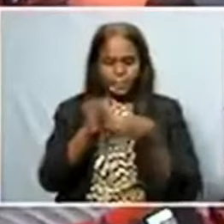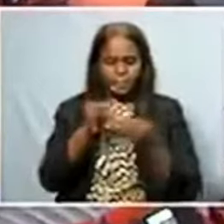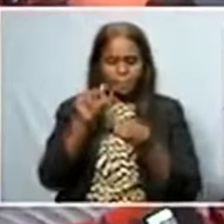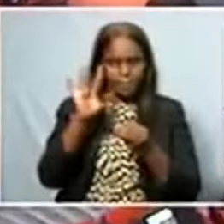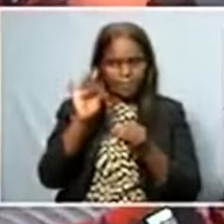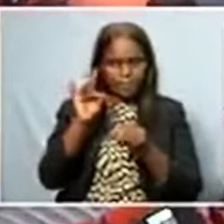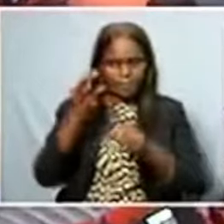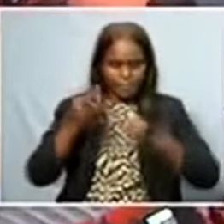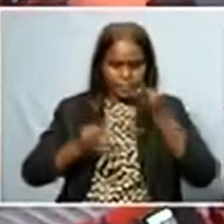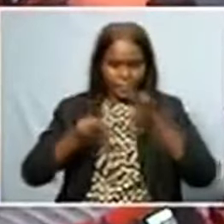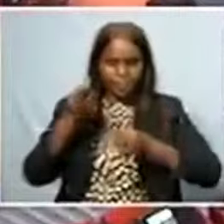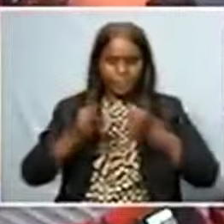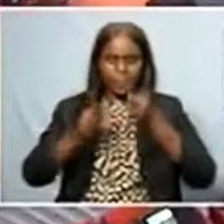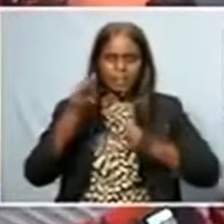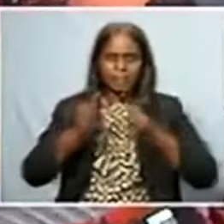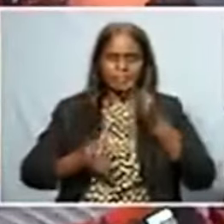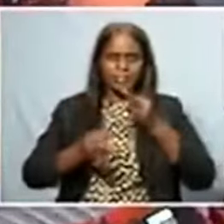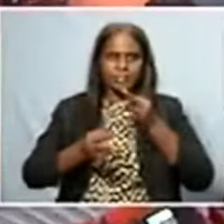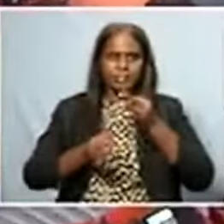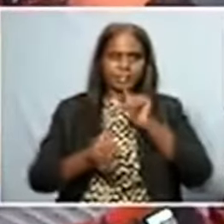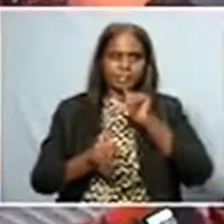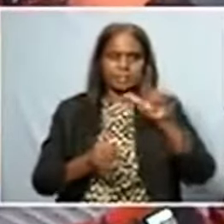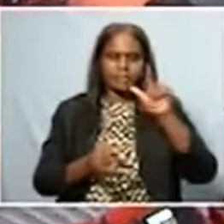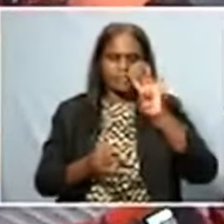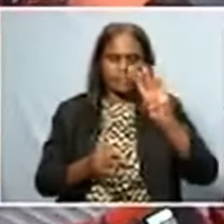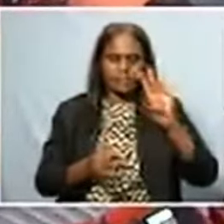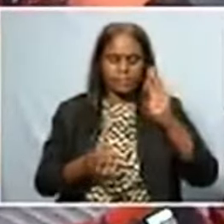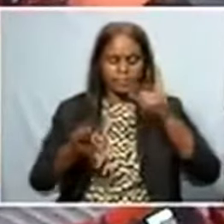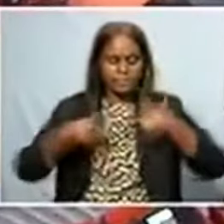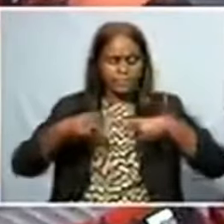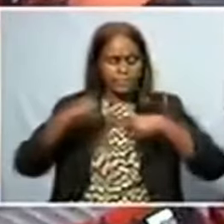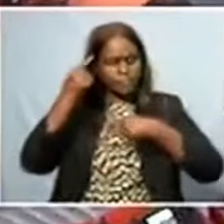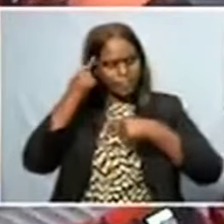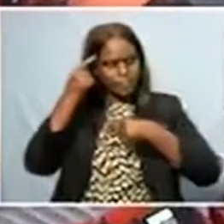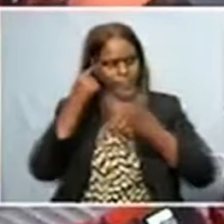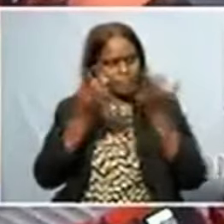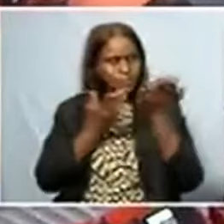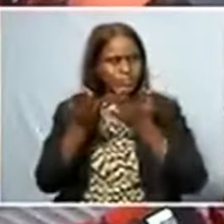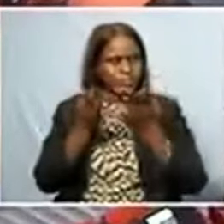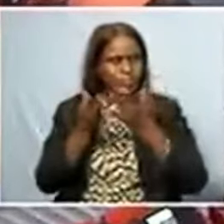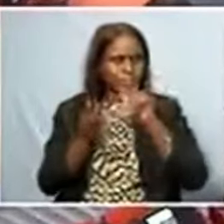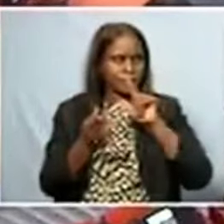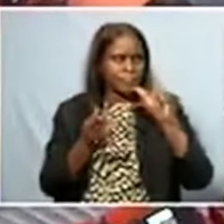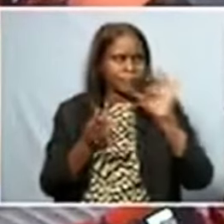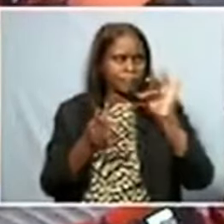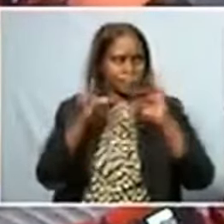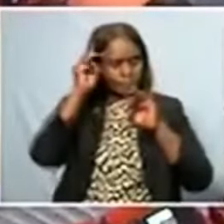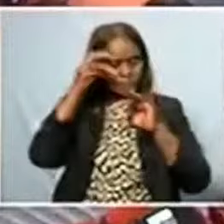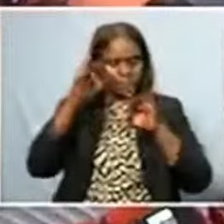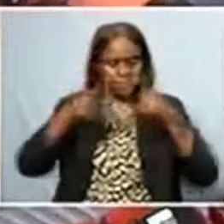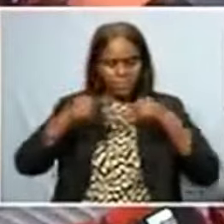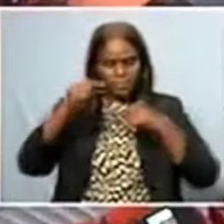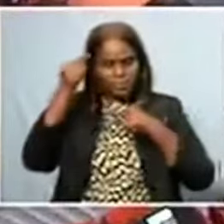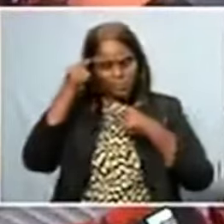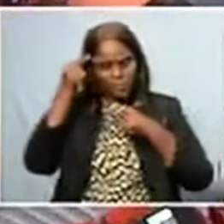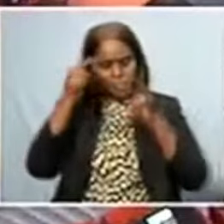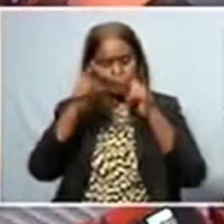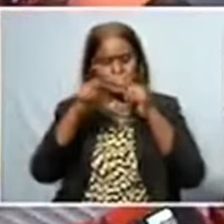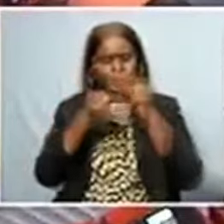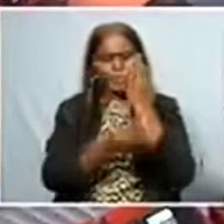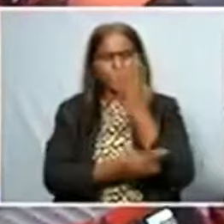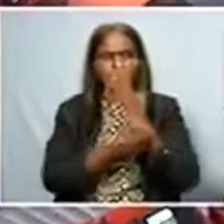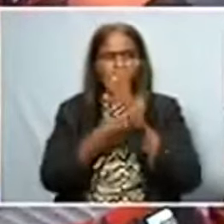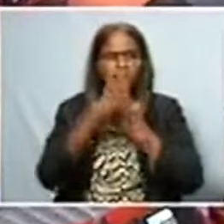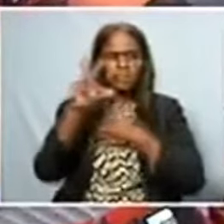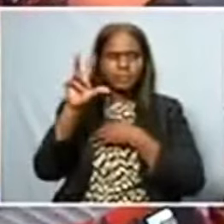18, Judiciary. Head 25, Local Government Service Commission. Head 29, Ministry of Local Government and Rural Development. Head